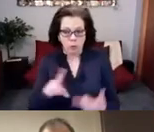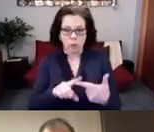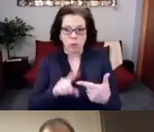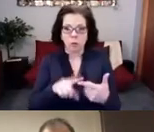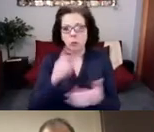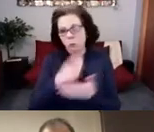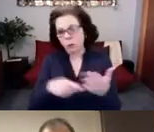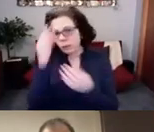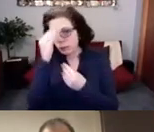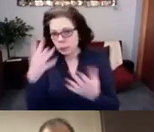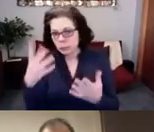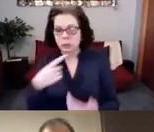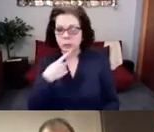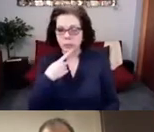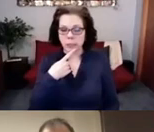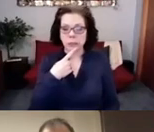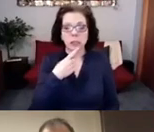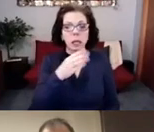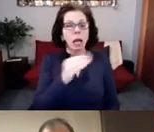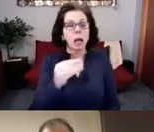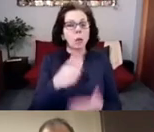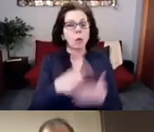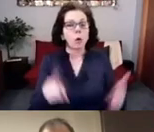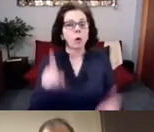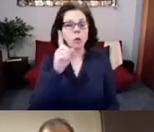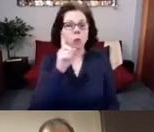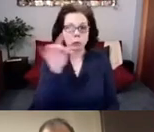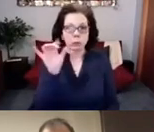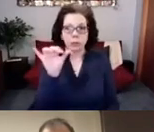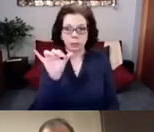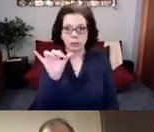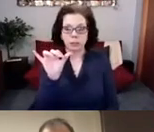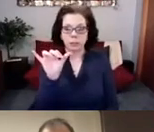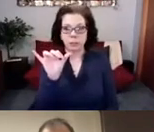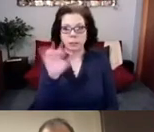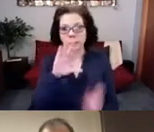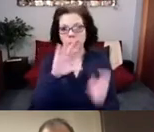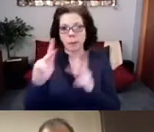currently telling us, and what it looks like in terms of a return to